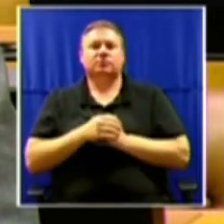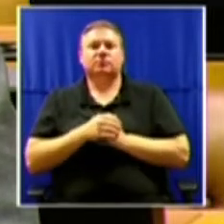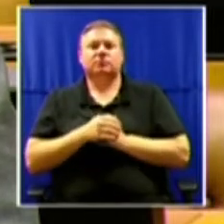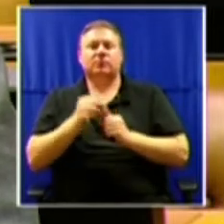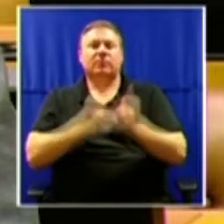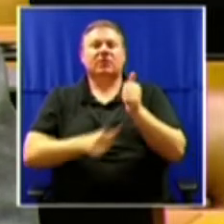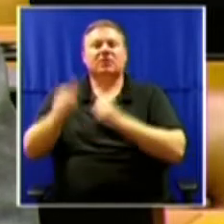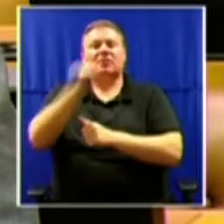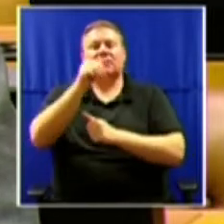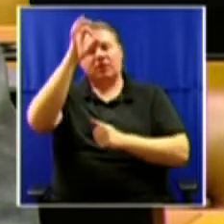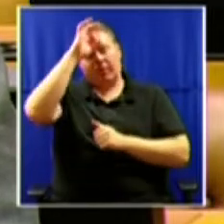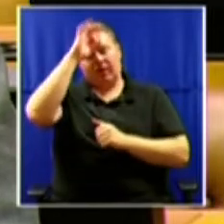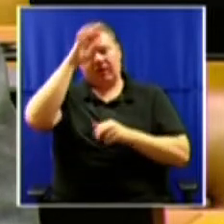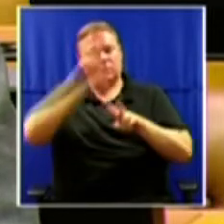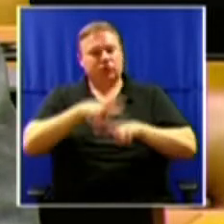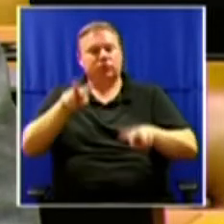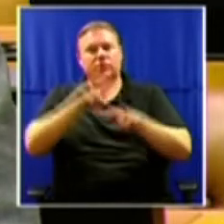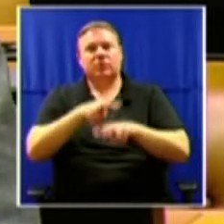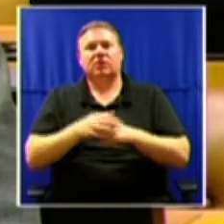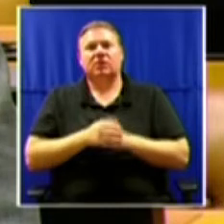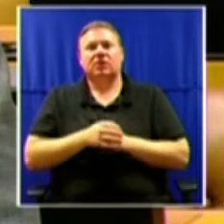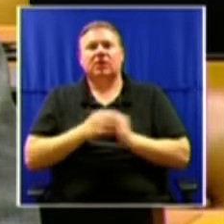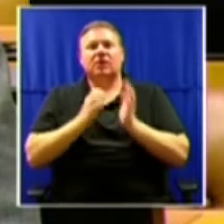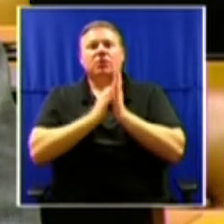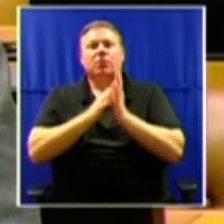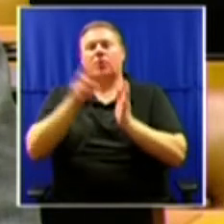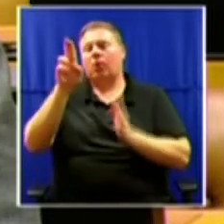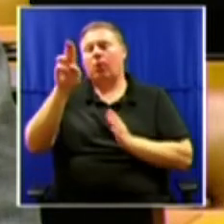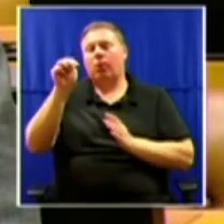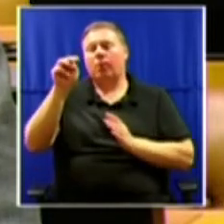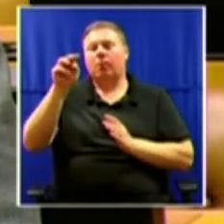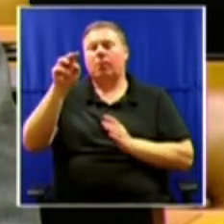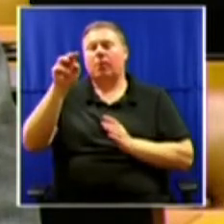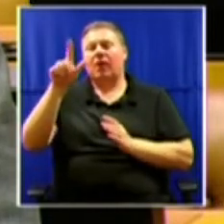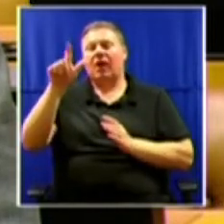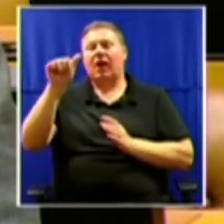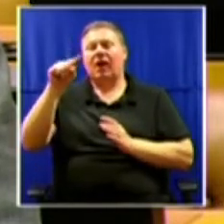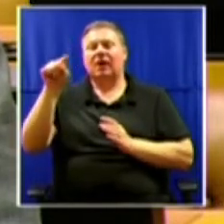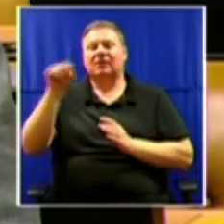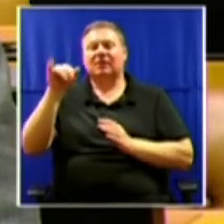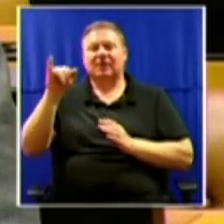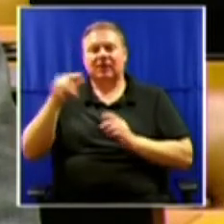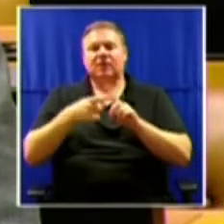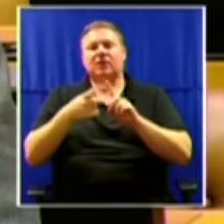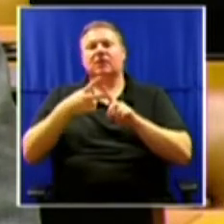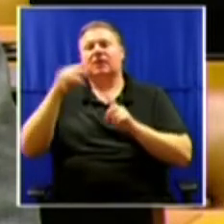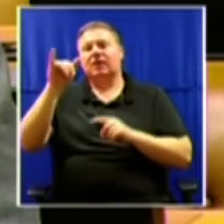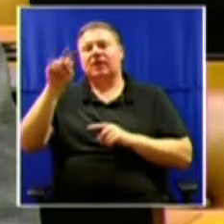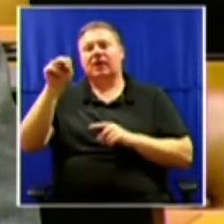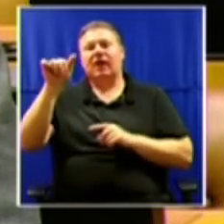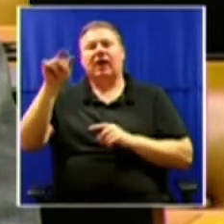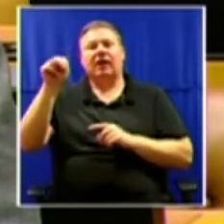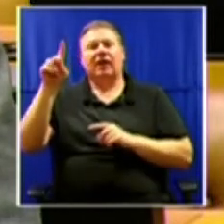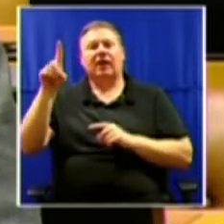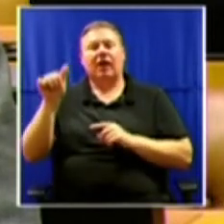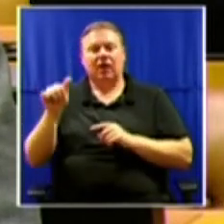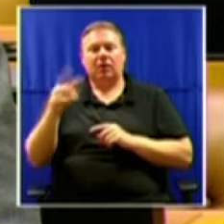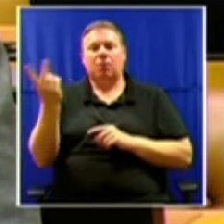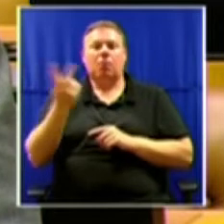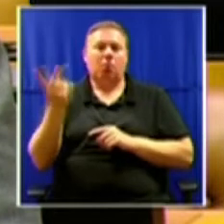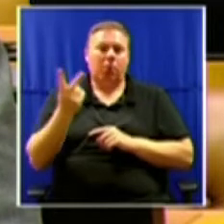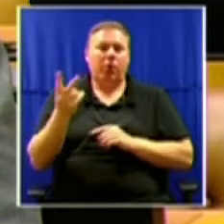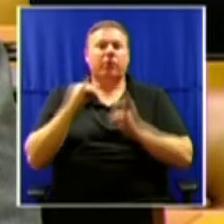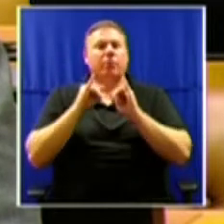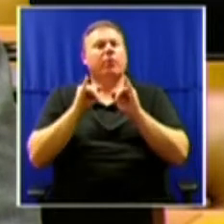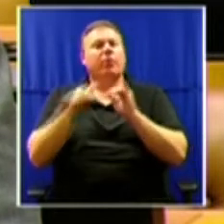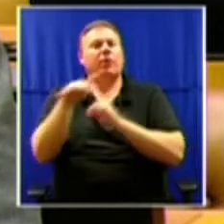For instance, in Nanda and Umlazi, where there are problems, they are both those stations commanded by the Lieutenant